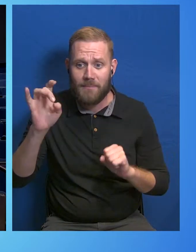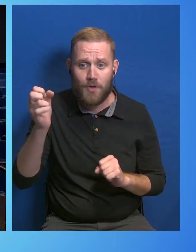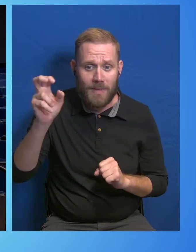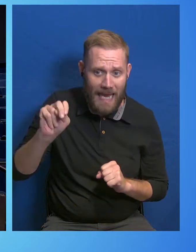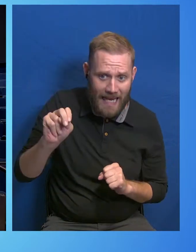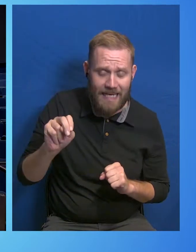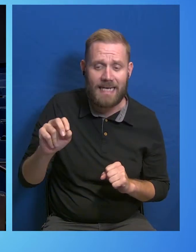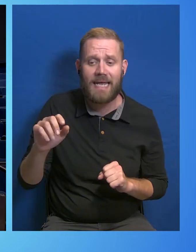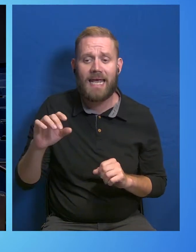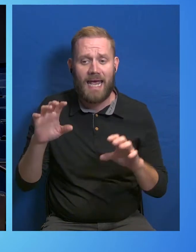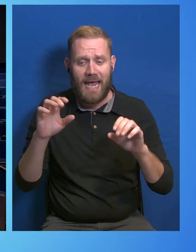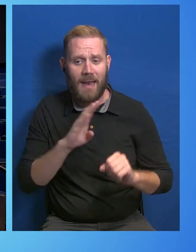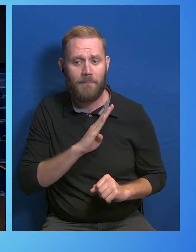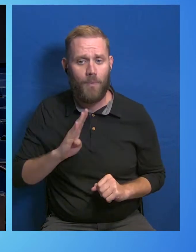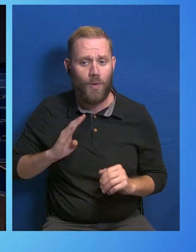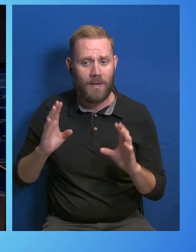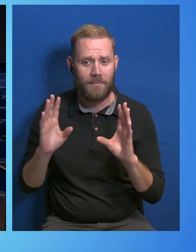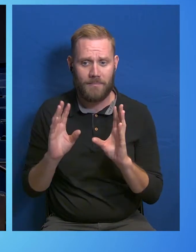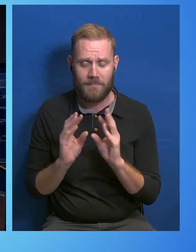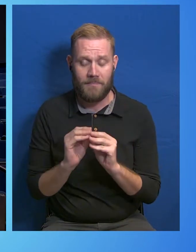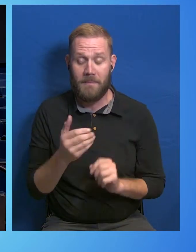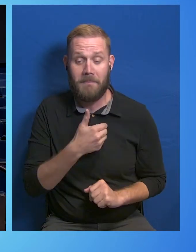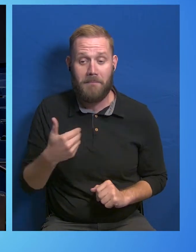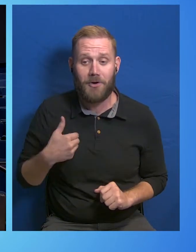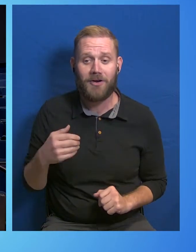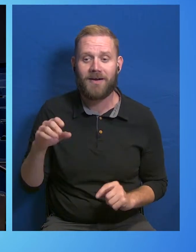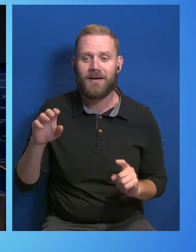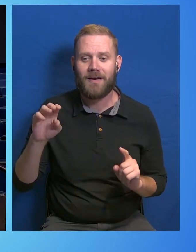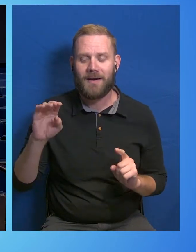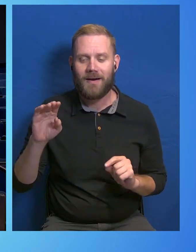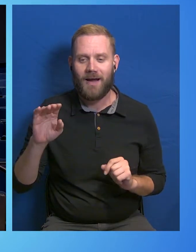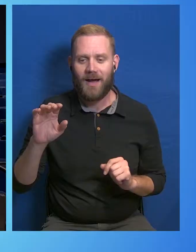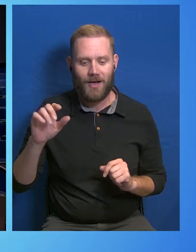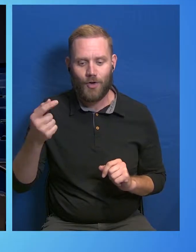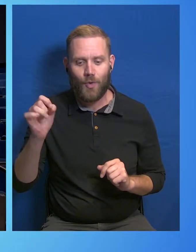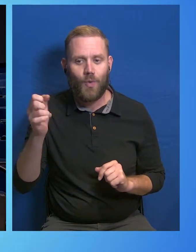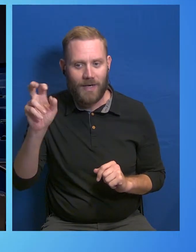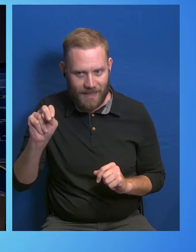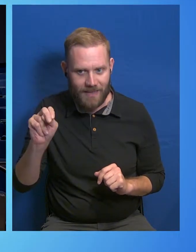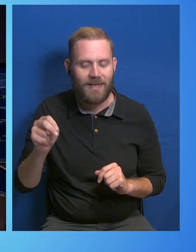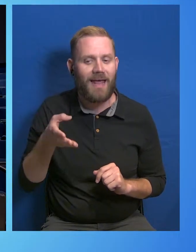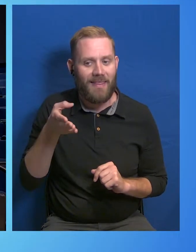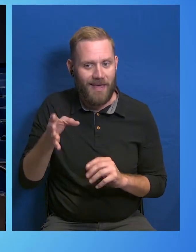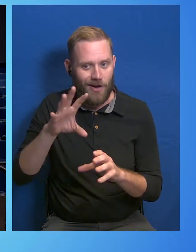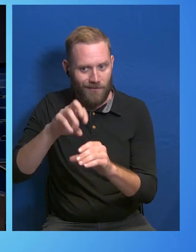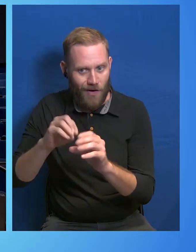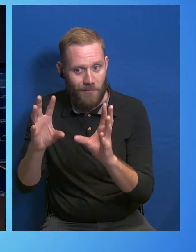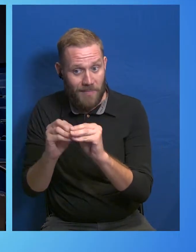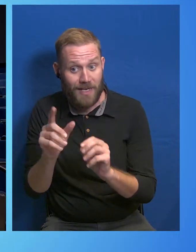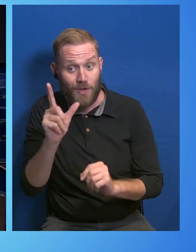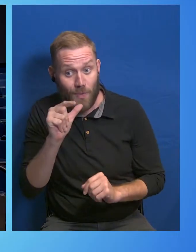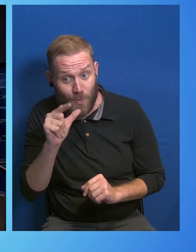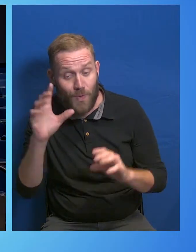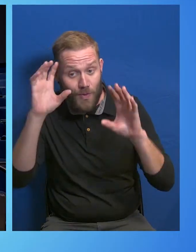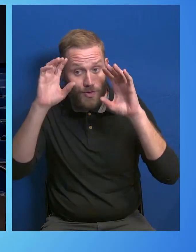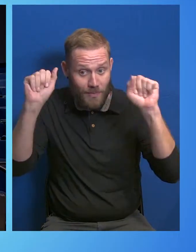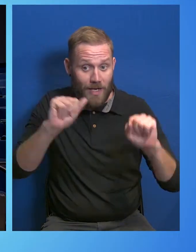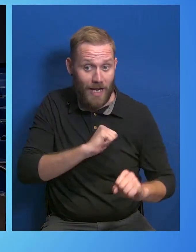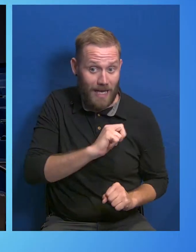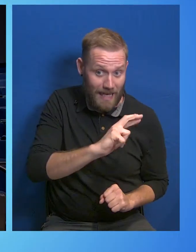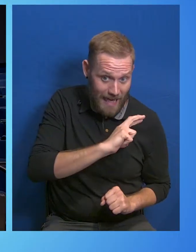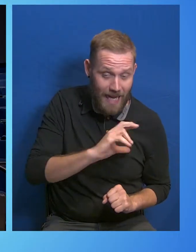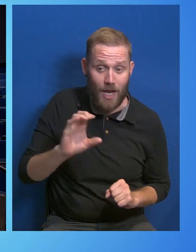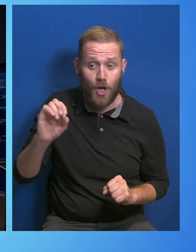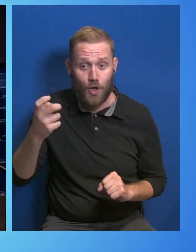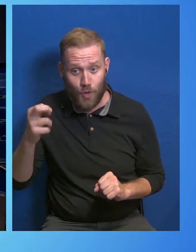Gordon. Also in attendance was Superintendent Reichman and Assistant Superintendent Cooper, and the Director of our